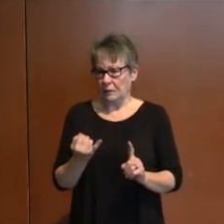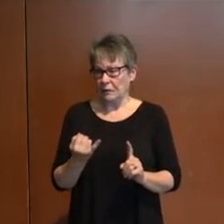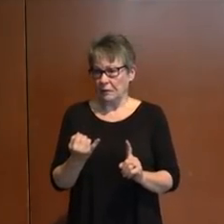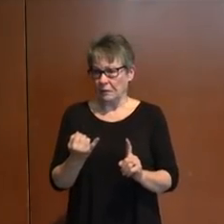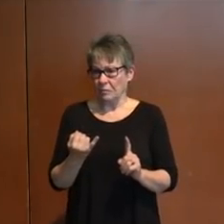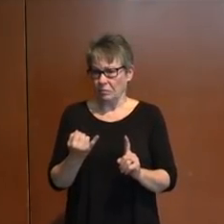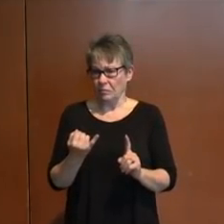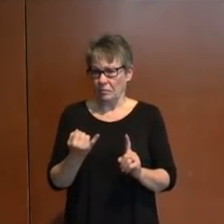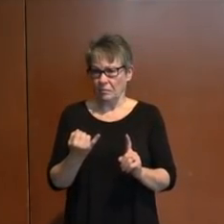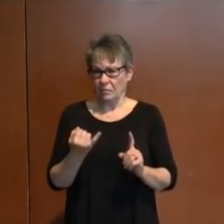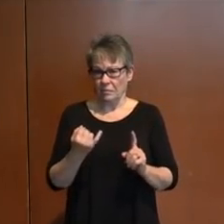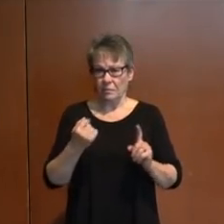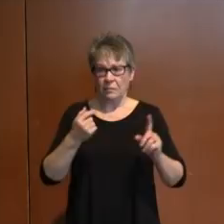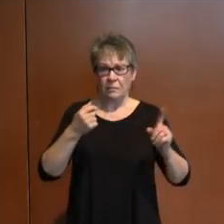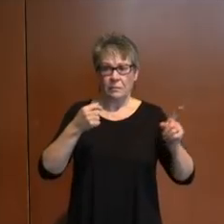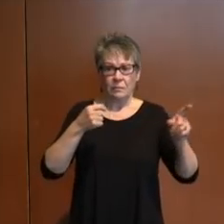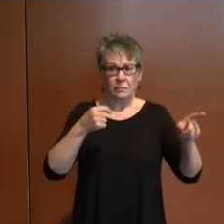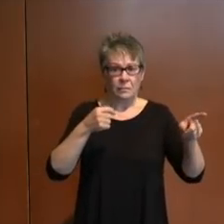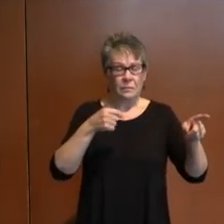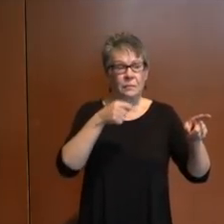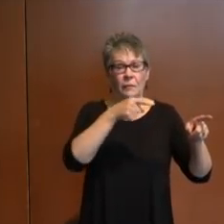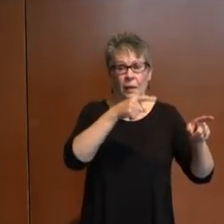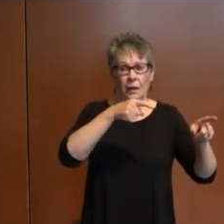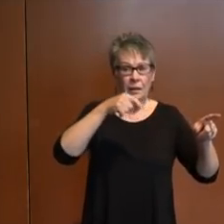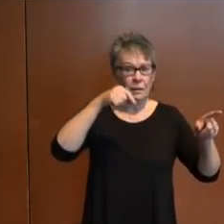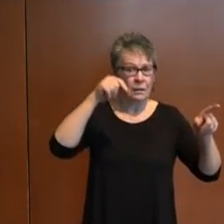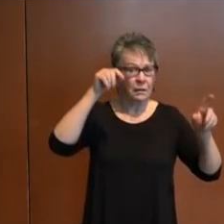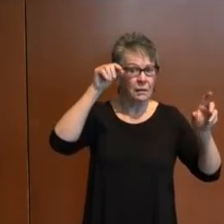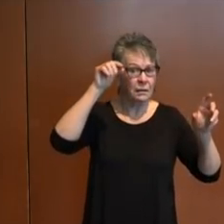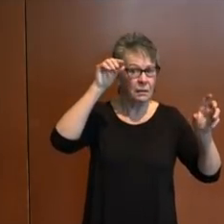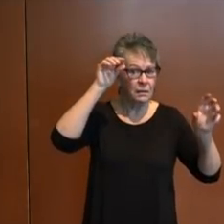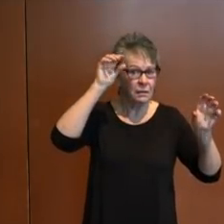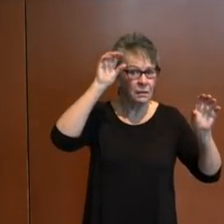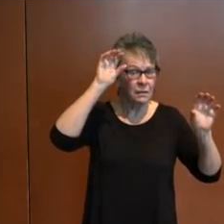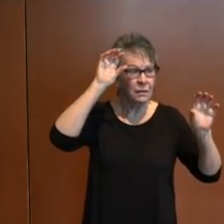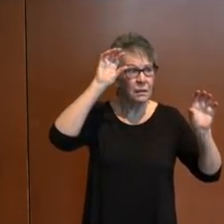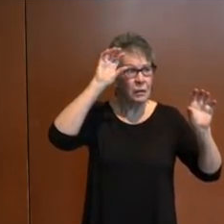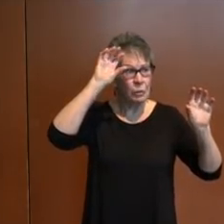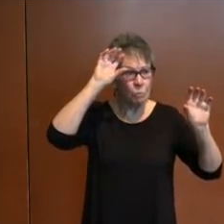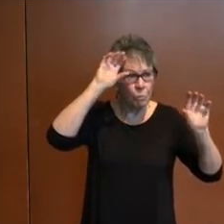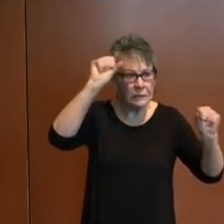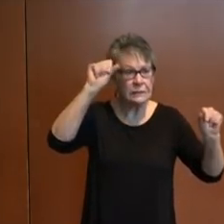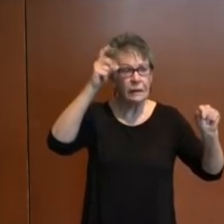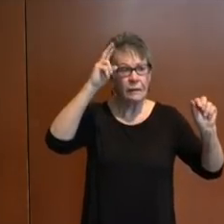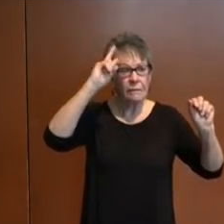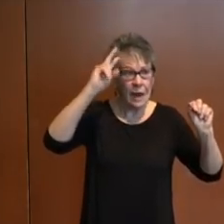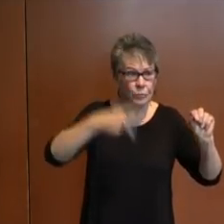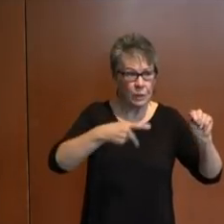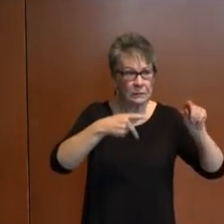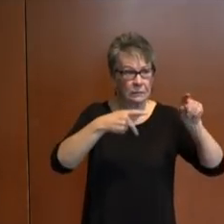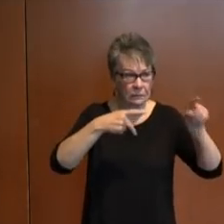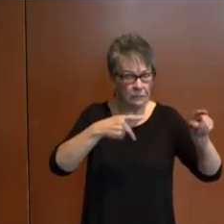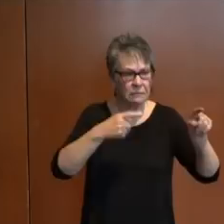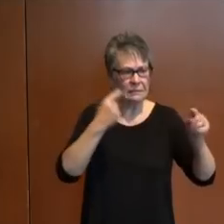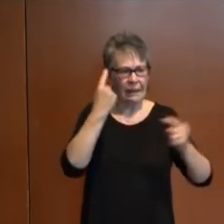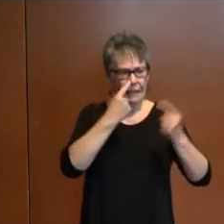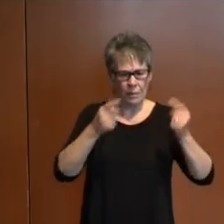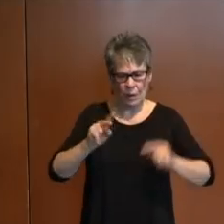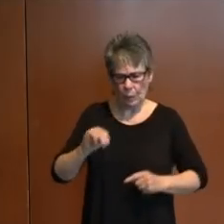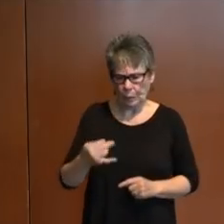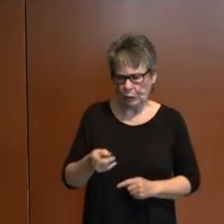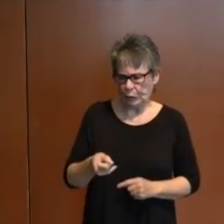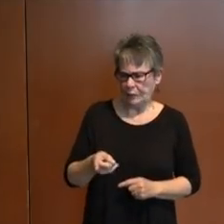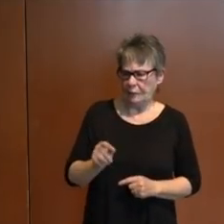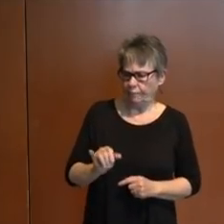the President and Vice President and their team. Not only did I speak with them, but New Jersey came up a number of different